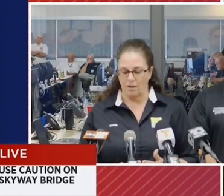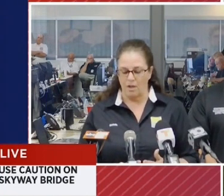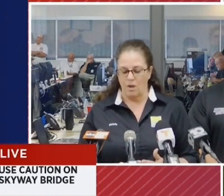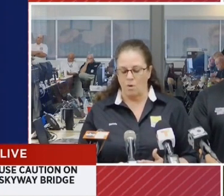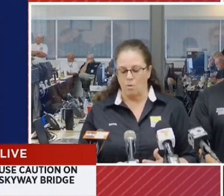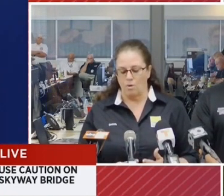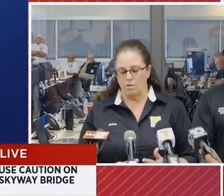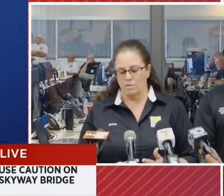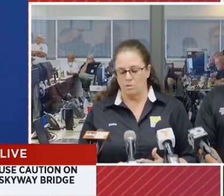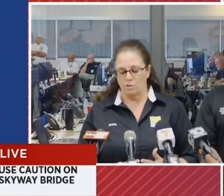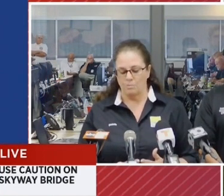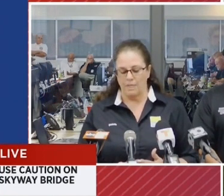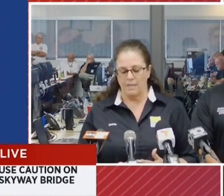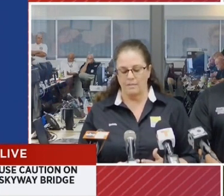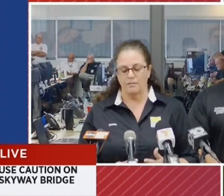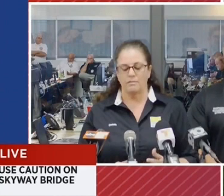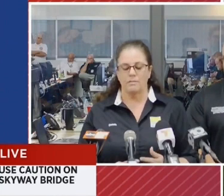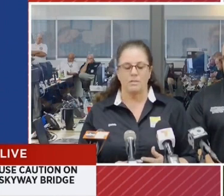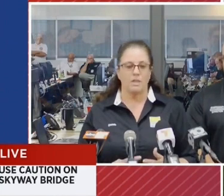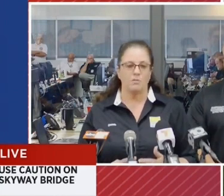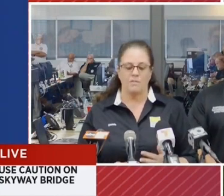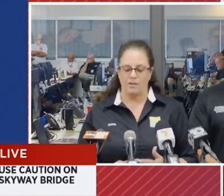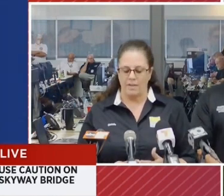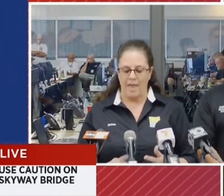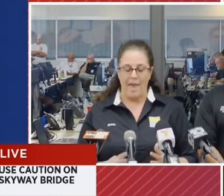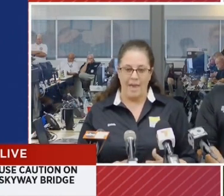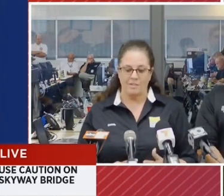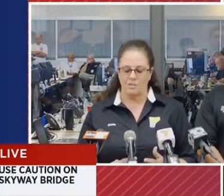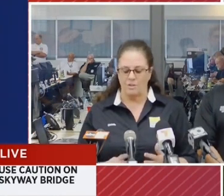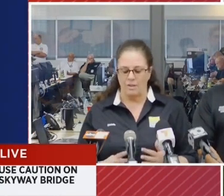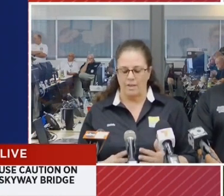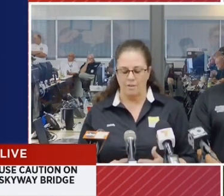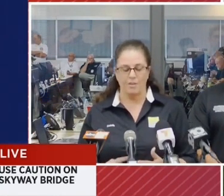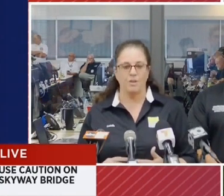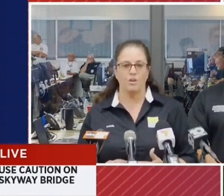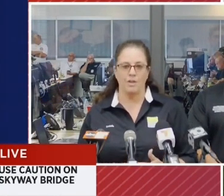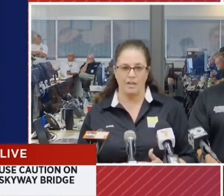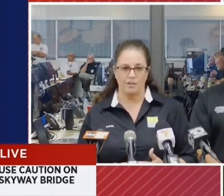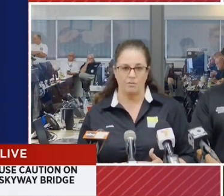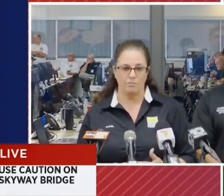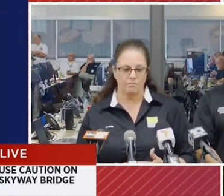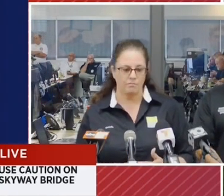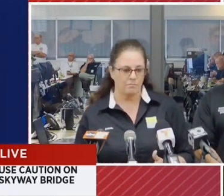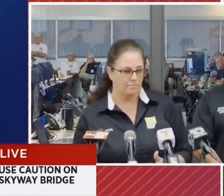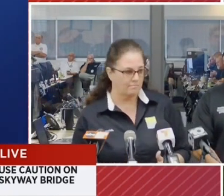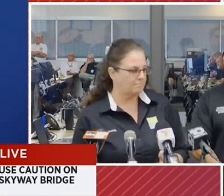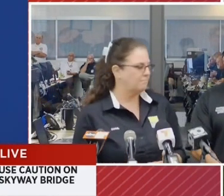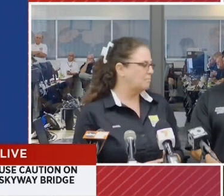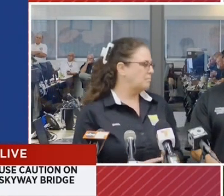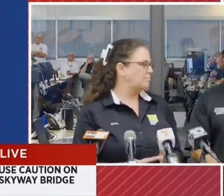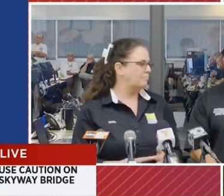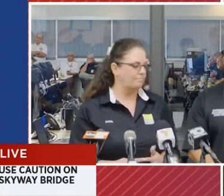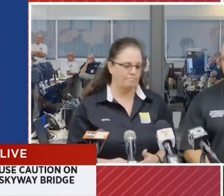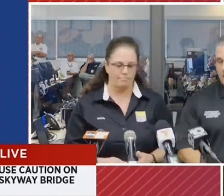hernando.flhealth.gov, or social media can be found at Healthy Hernando.